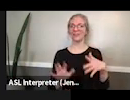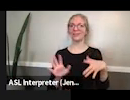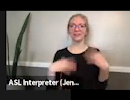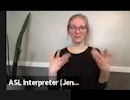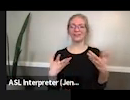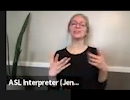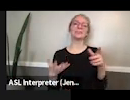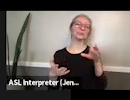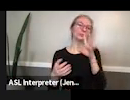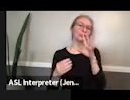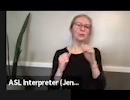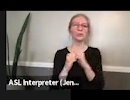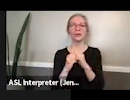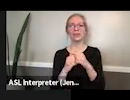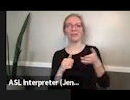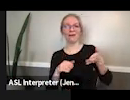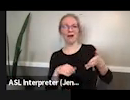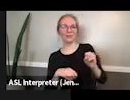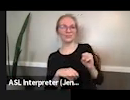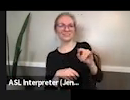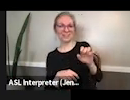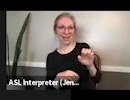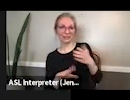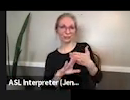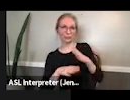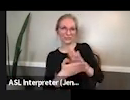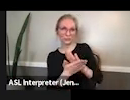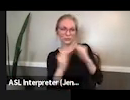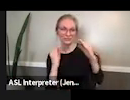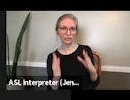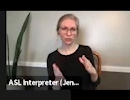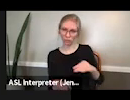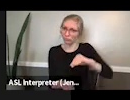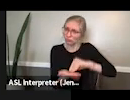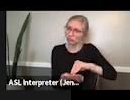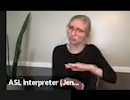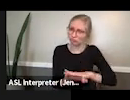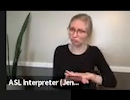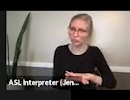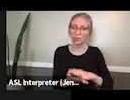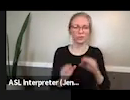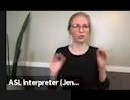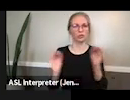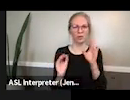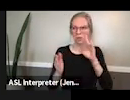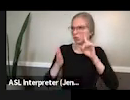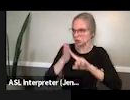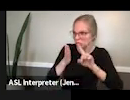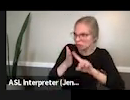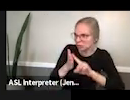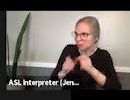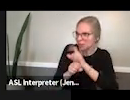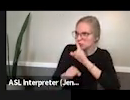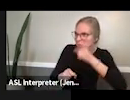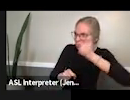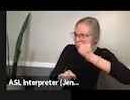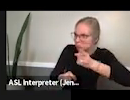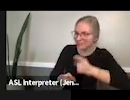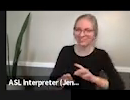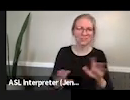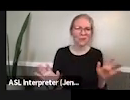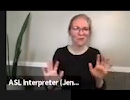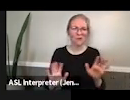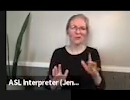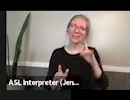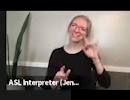the on-site preschool teacher, write it down. Nobody's going to check on you. It's just like forced note-taking,